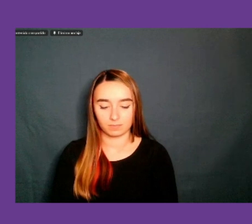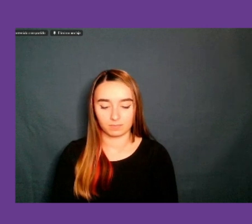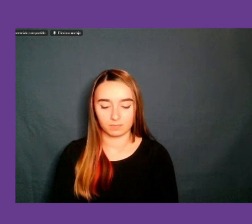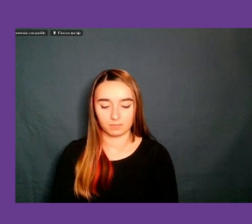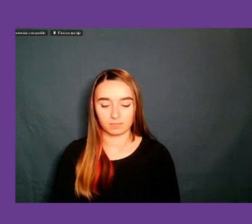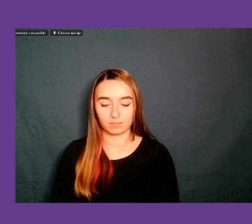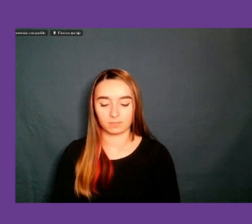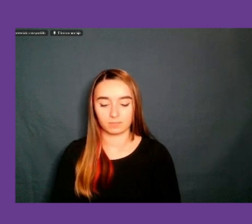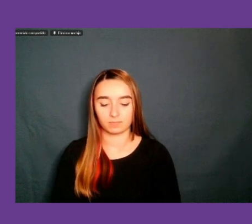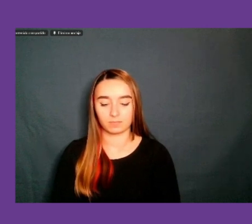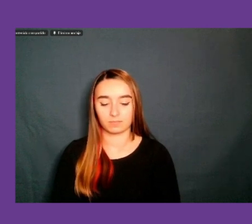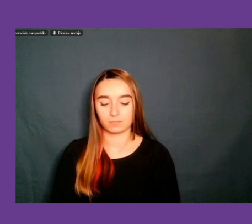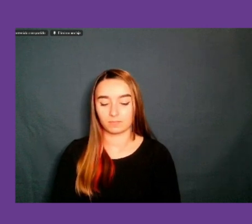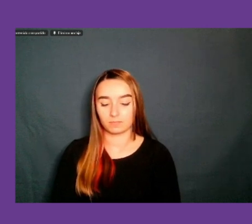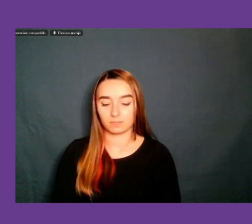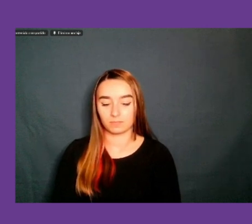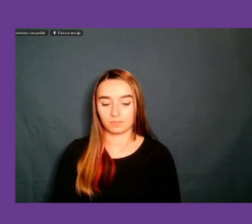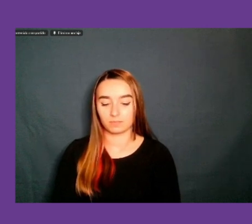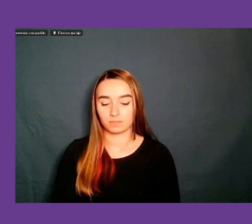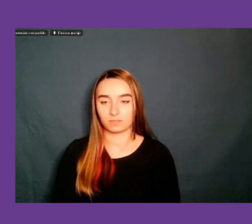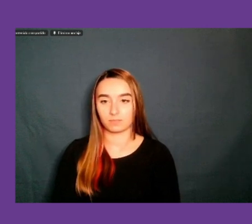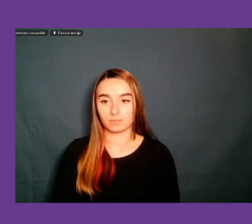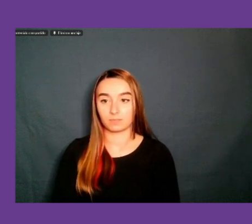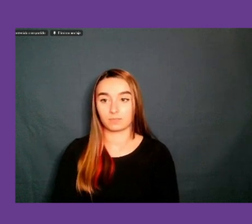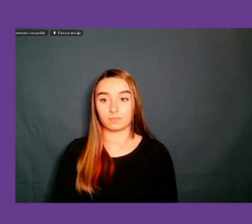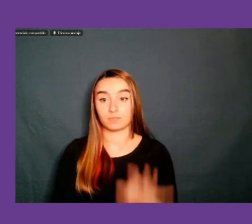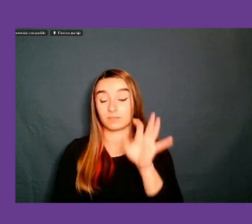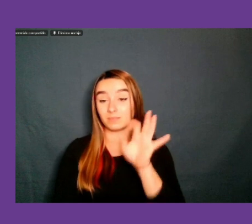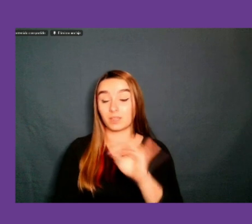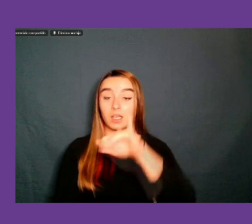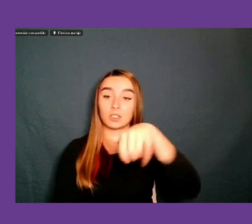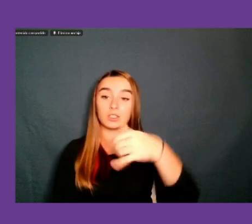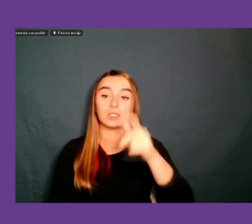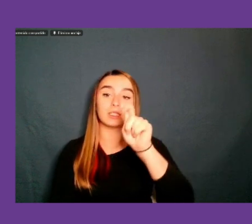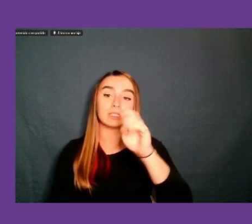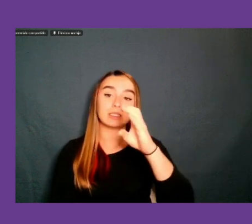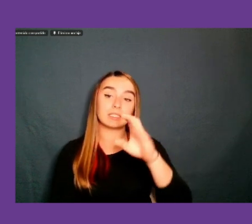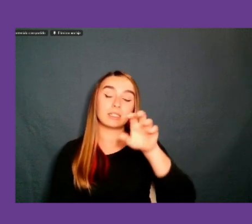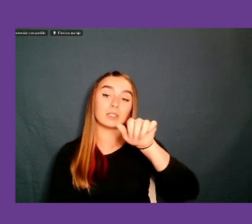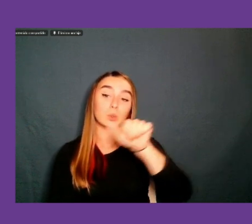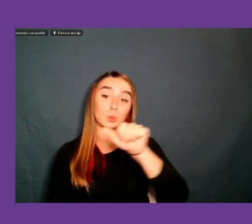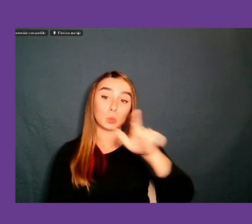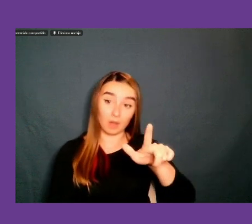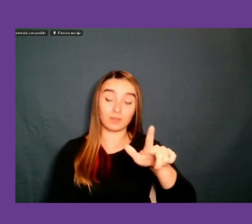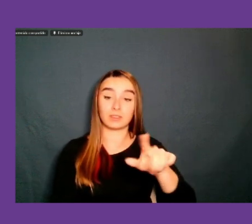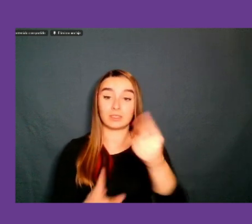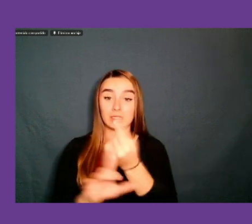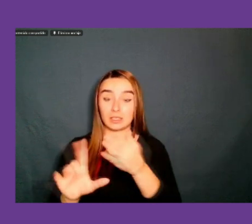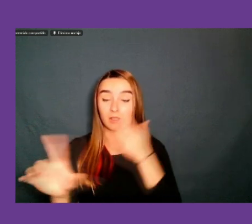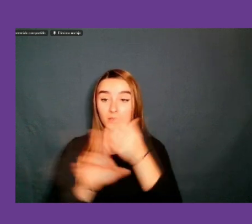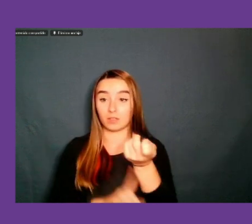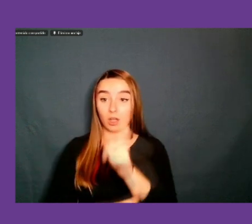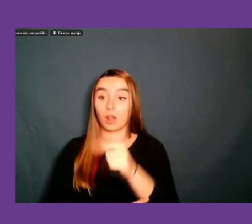I am a chair of GTC 12 Design for All. I am in the board of a school